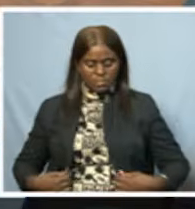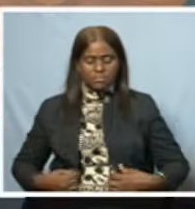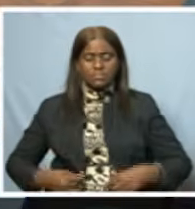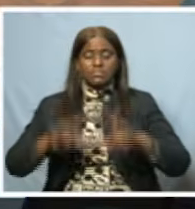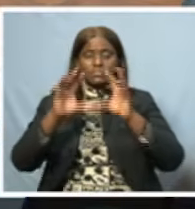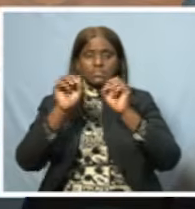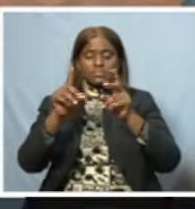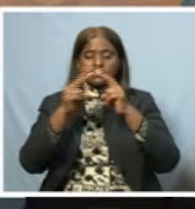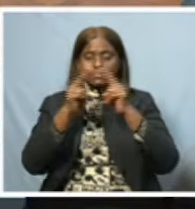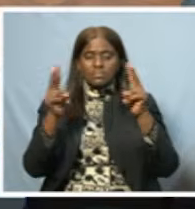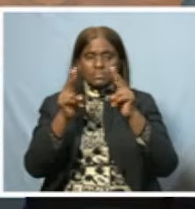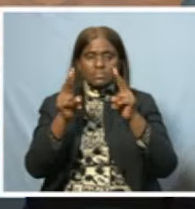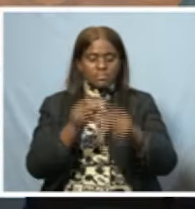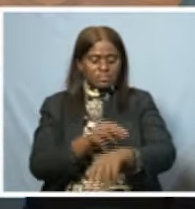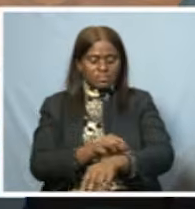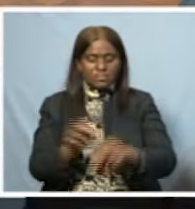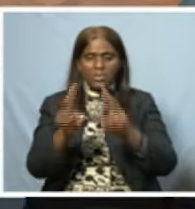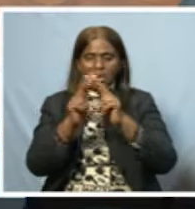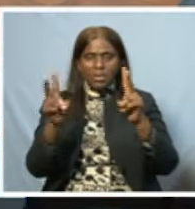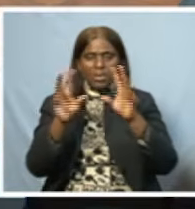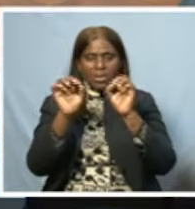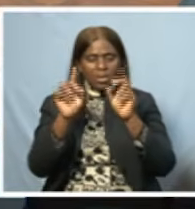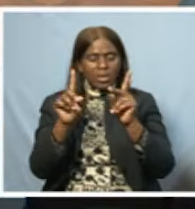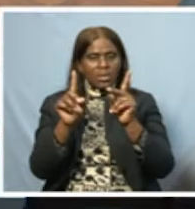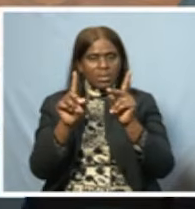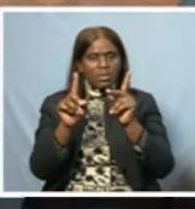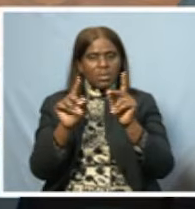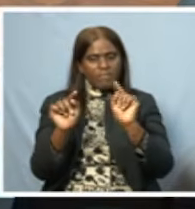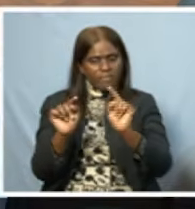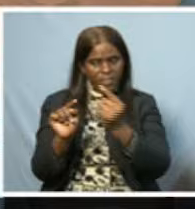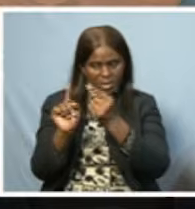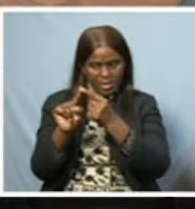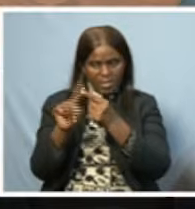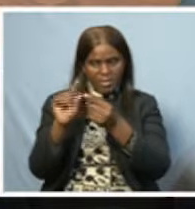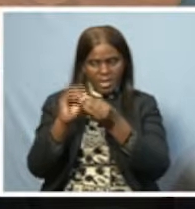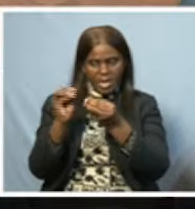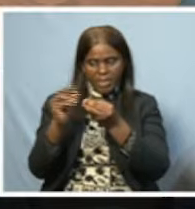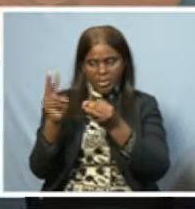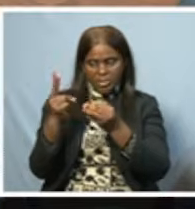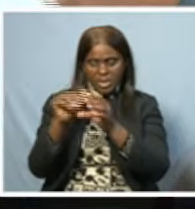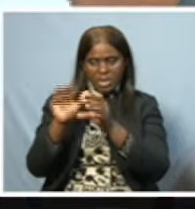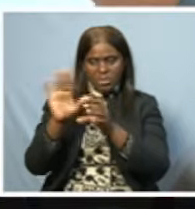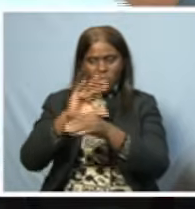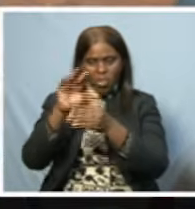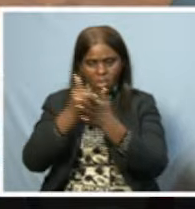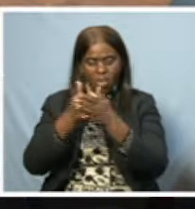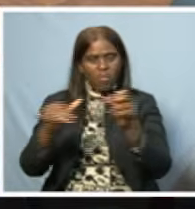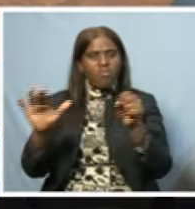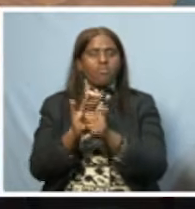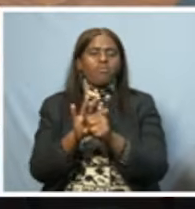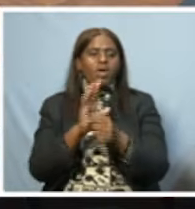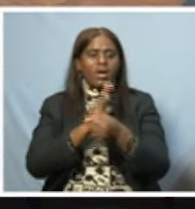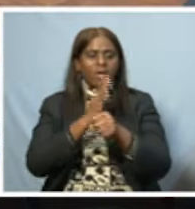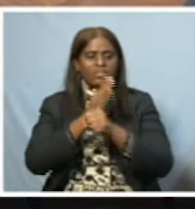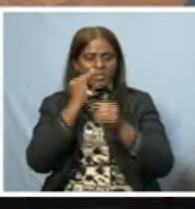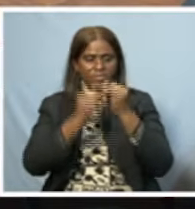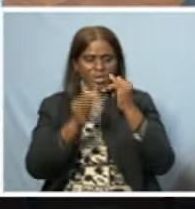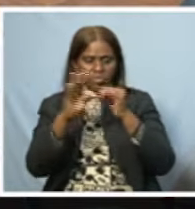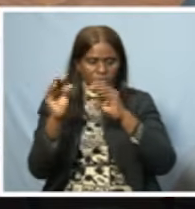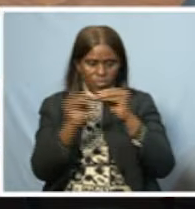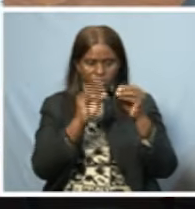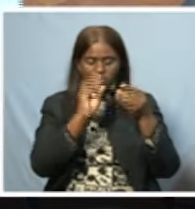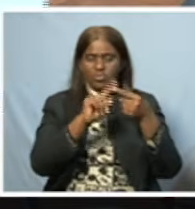Okay, so let's do first the Appendix 2 in its own entirety, then we'll go to Appendix